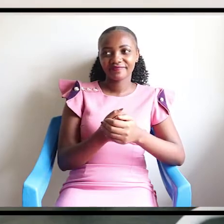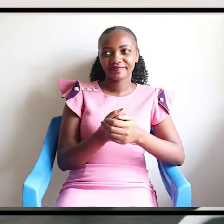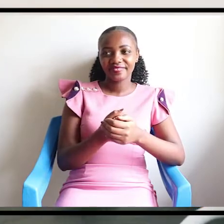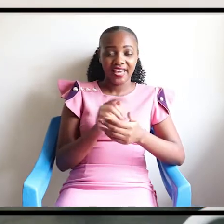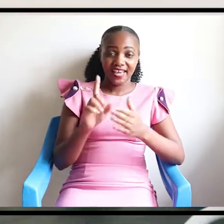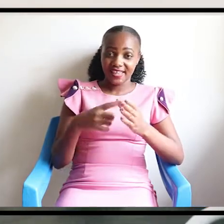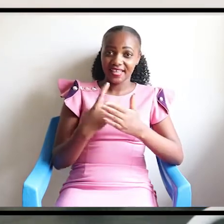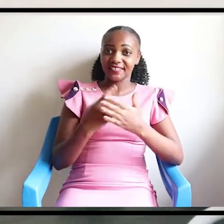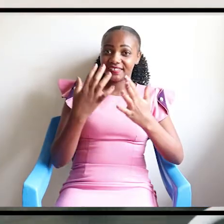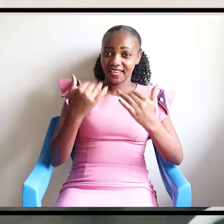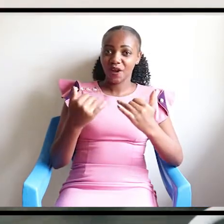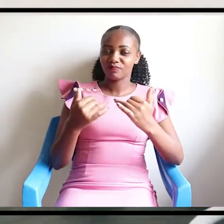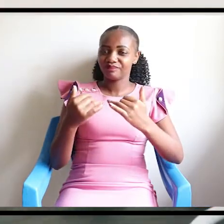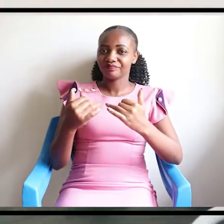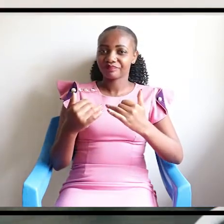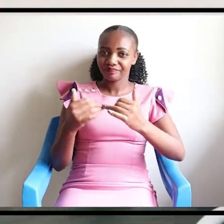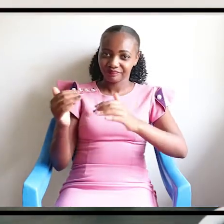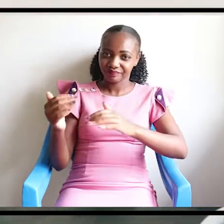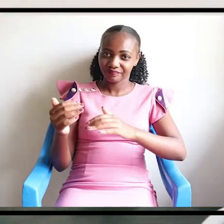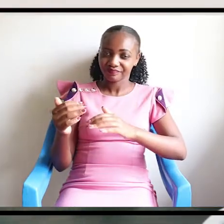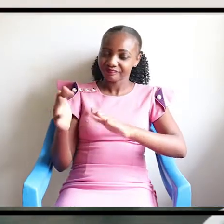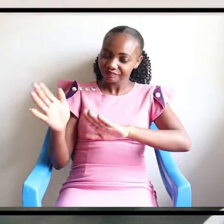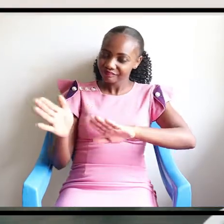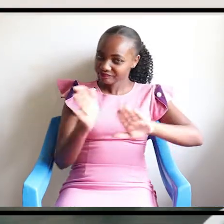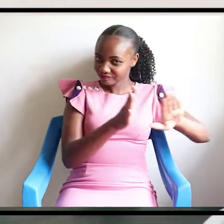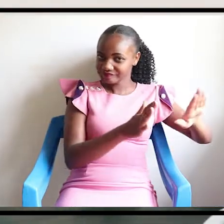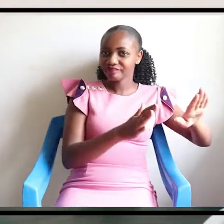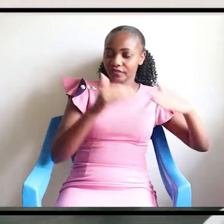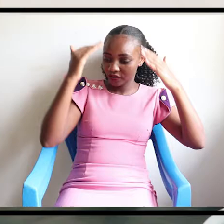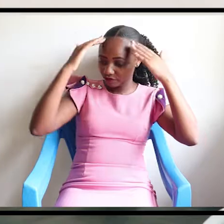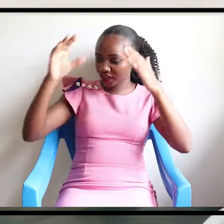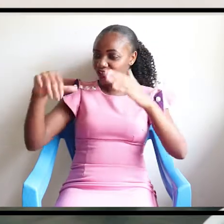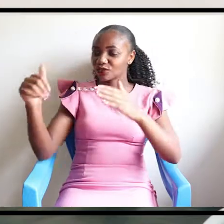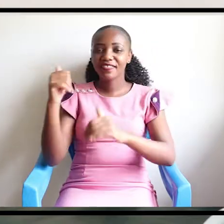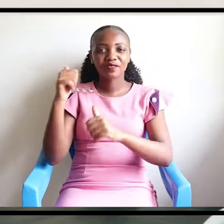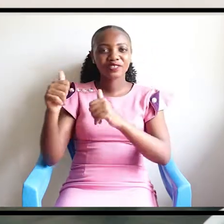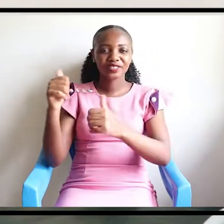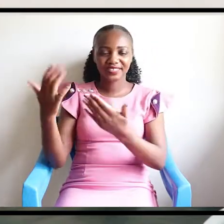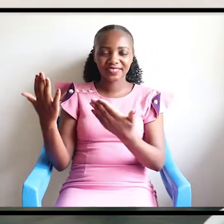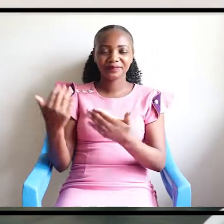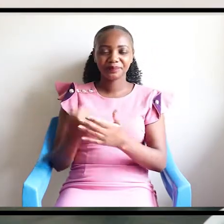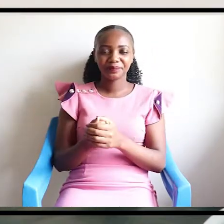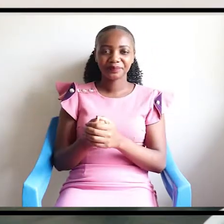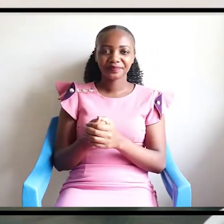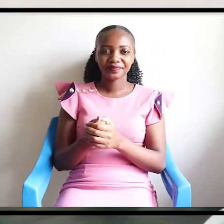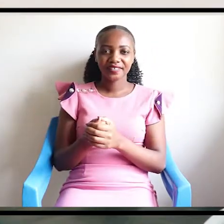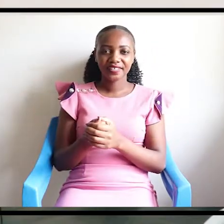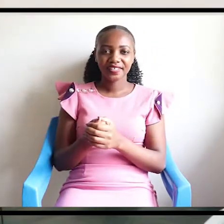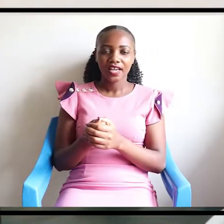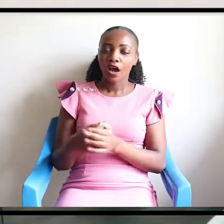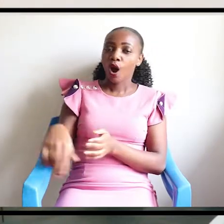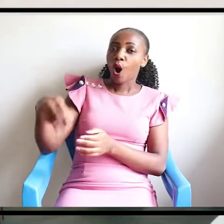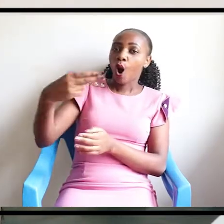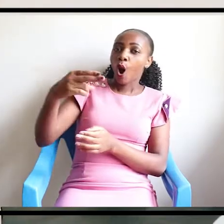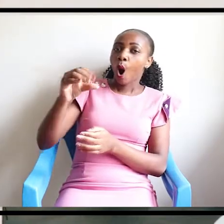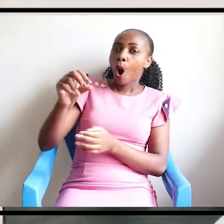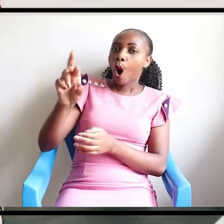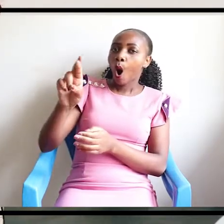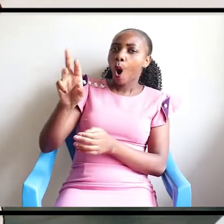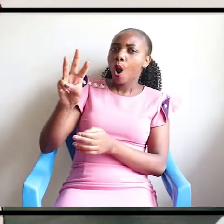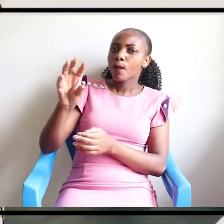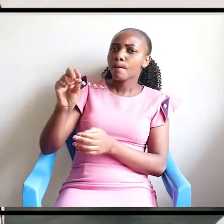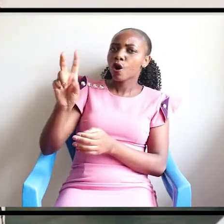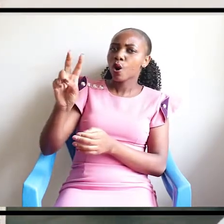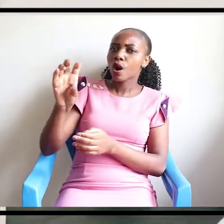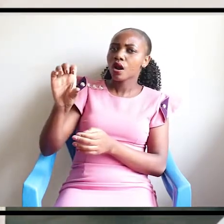go to for the non-hormonal, we only have the coil. So I will go to the hormonal methods. On the hormonal methods,